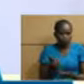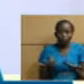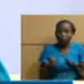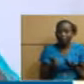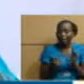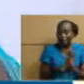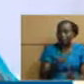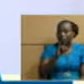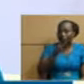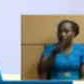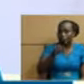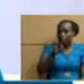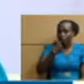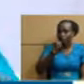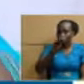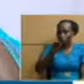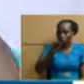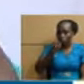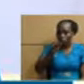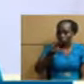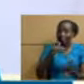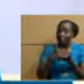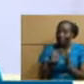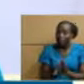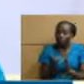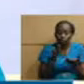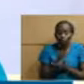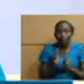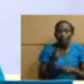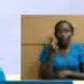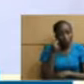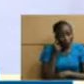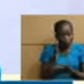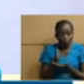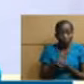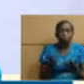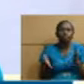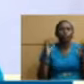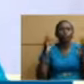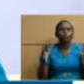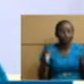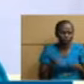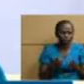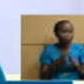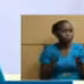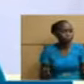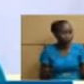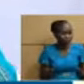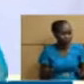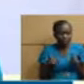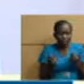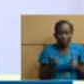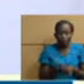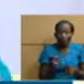sector, we would already know that what is in the informal sector is also too big and we can't miss them. But because when we are doing these things,